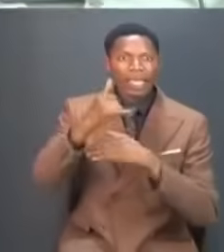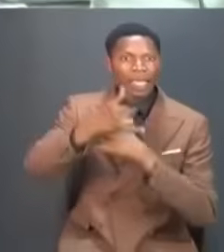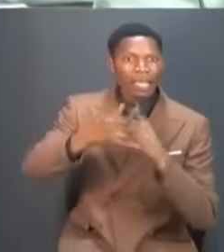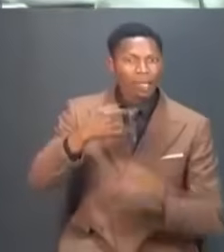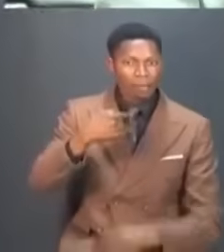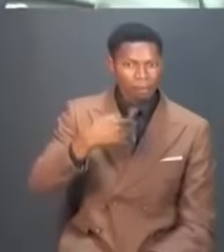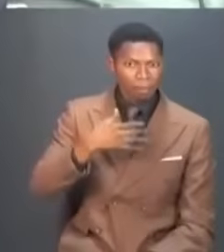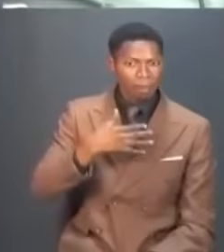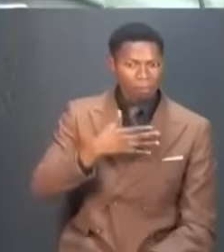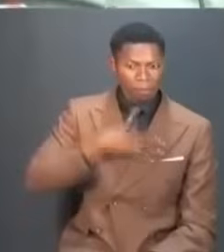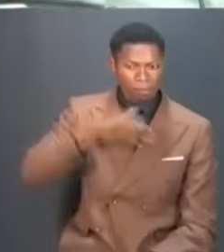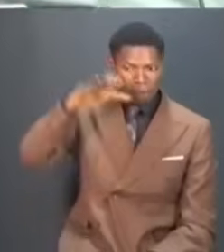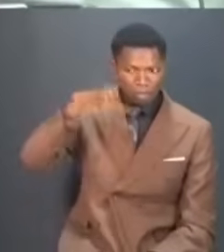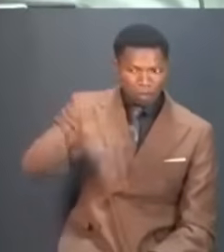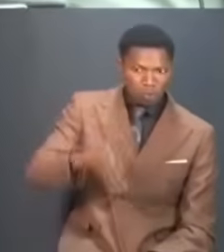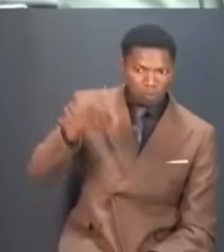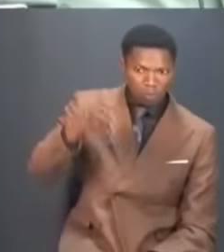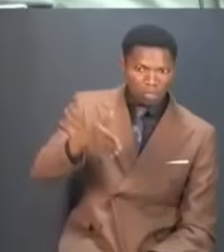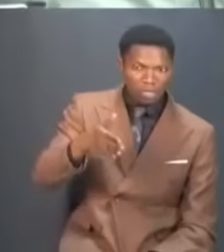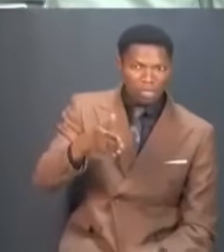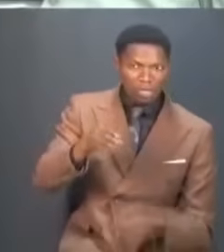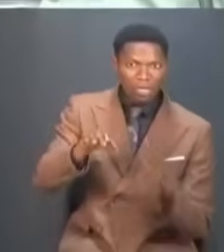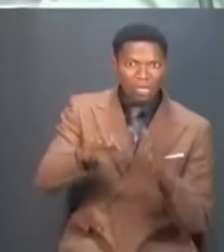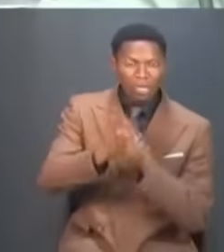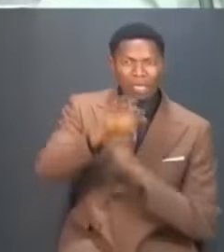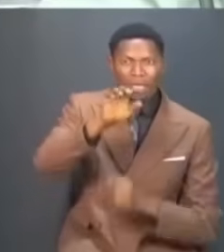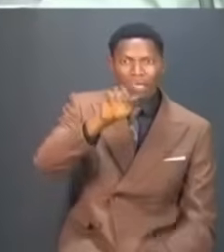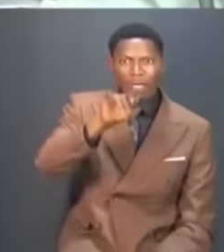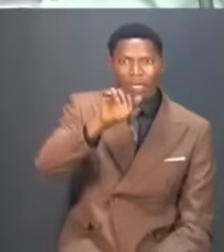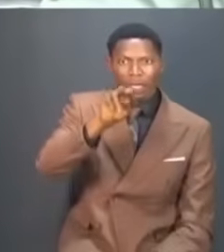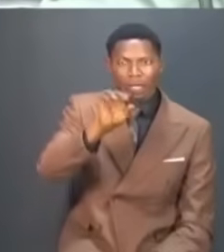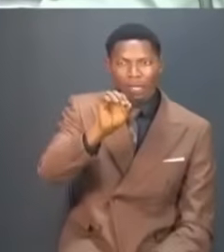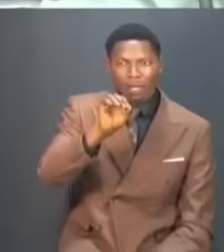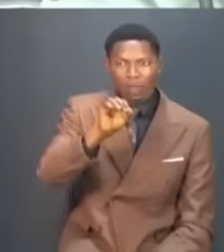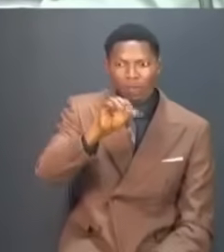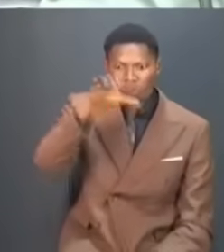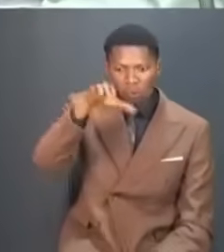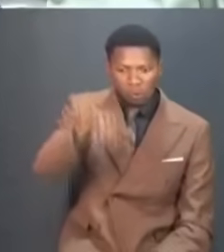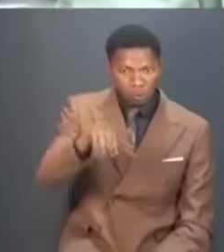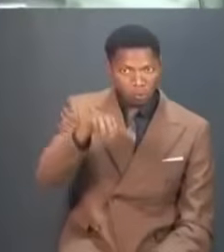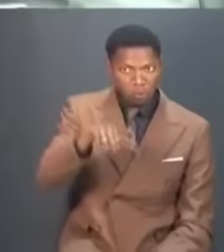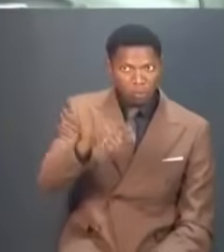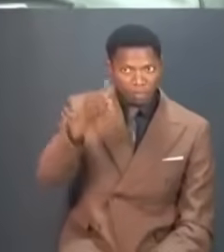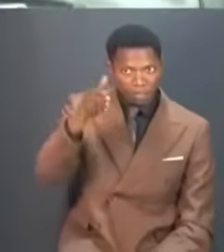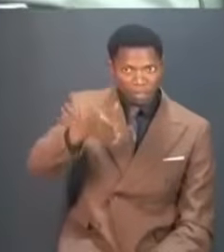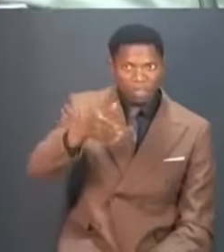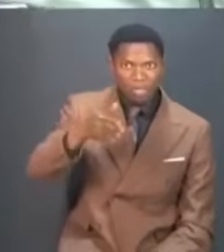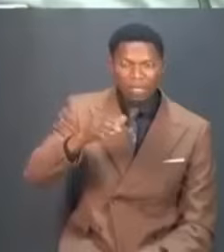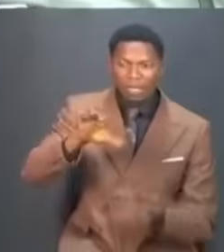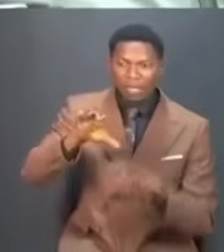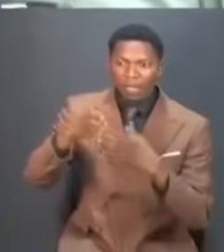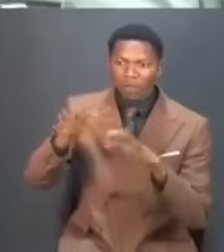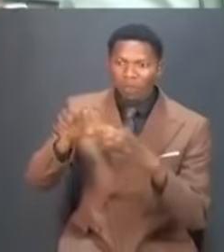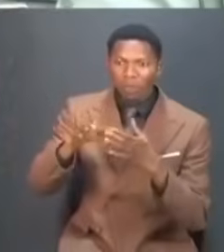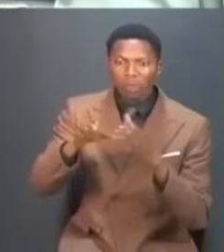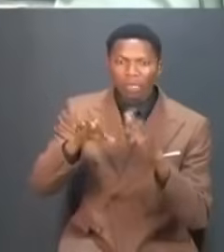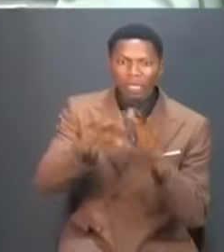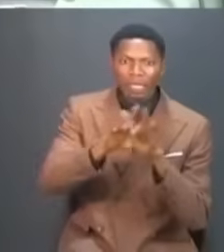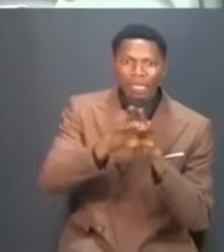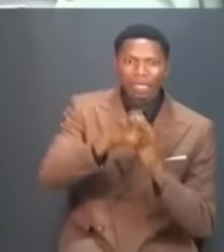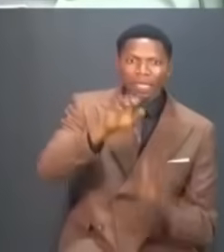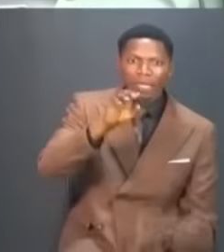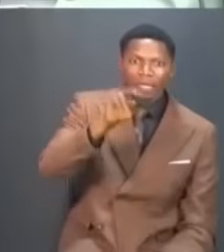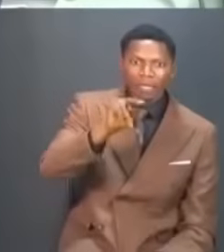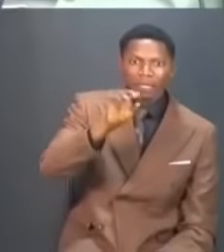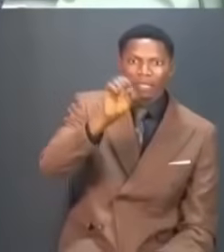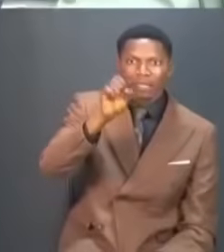example. If you go to the Tanonof constituency that the minister is very much conversant with, there are communities like in Suapim, Boma, and all